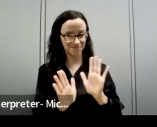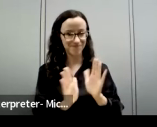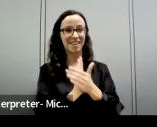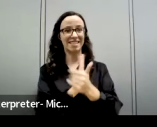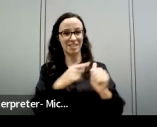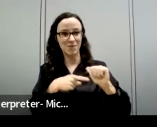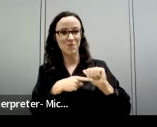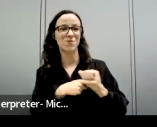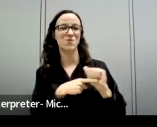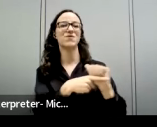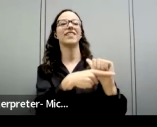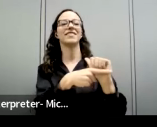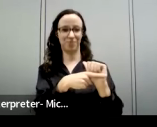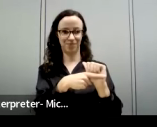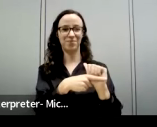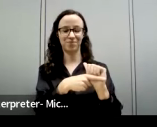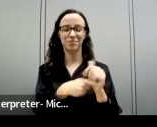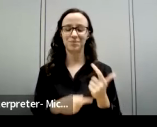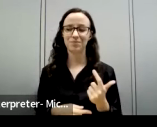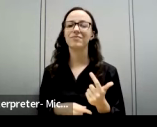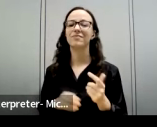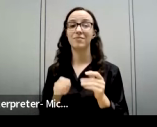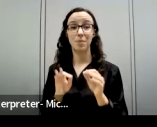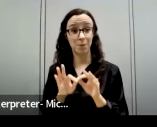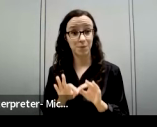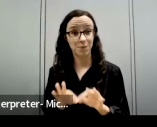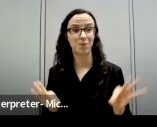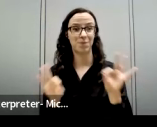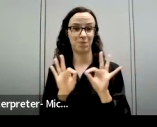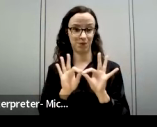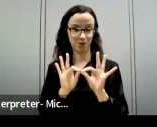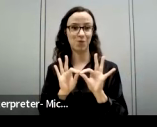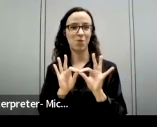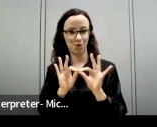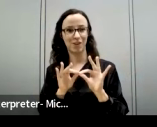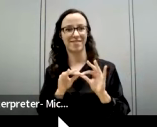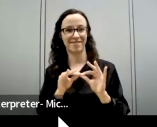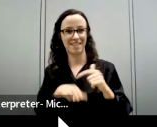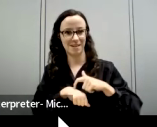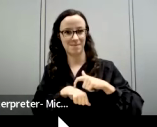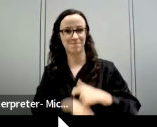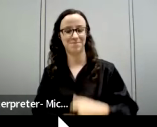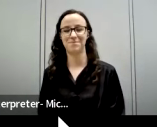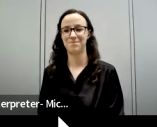and hone in, but it's worthwhile, I would say.